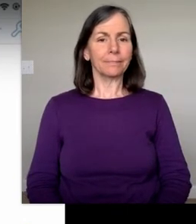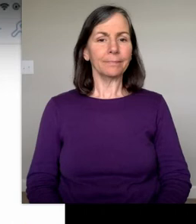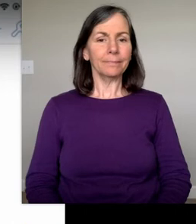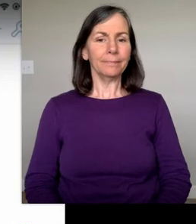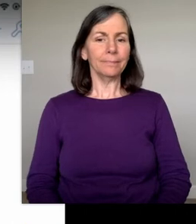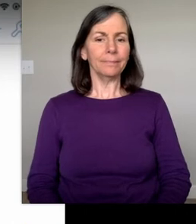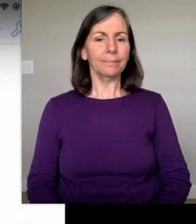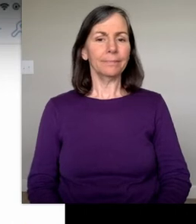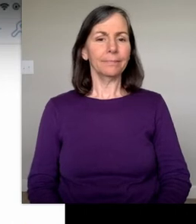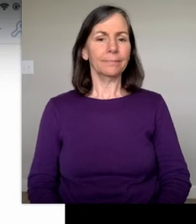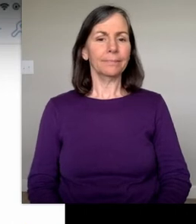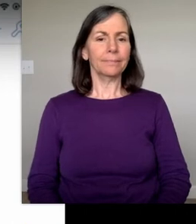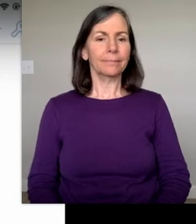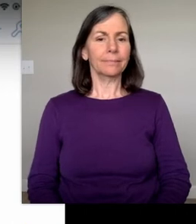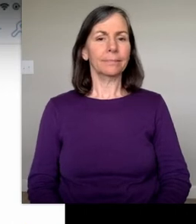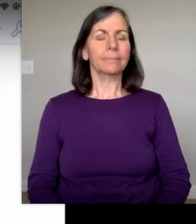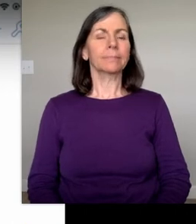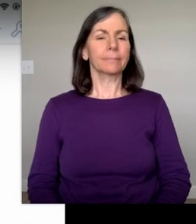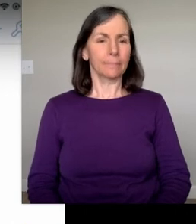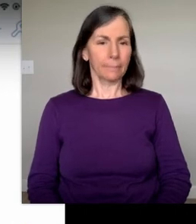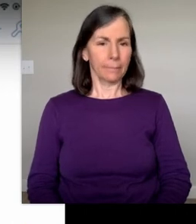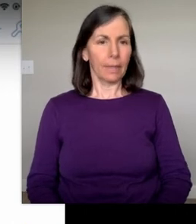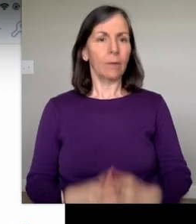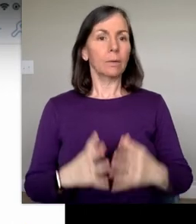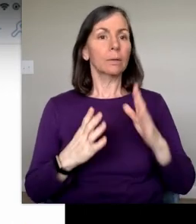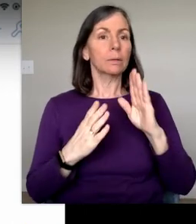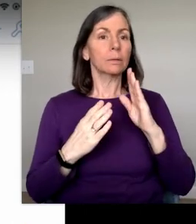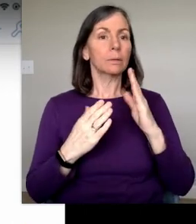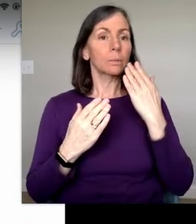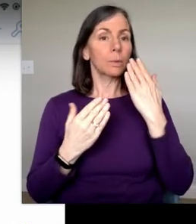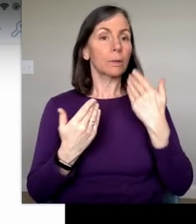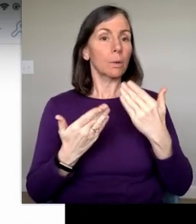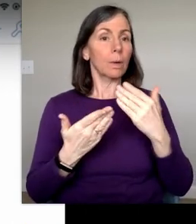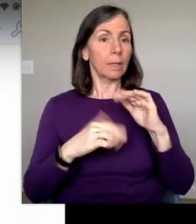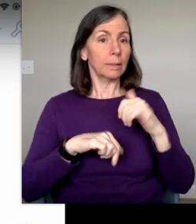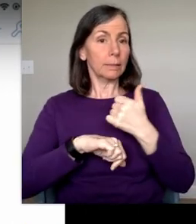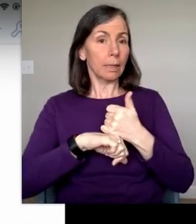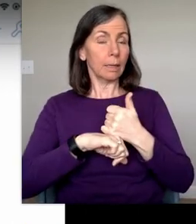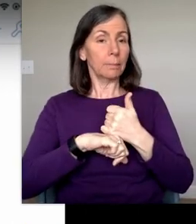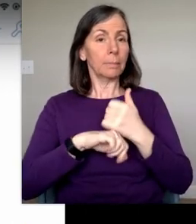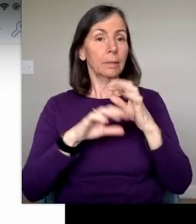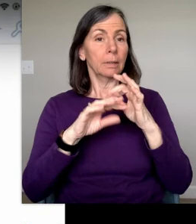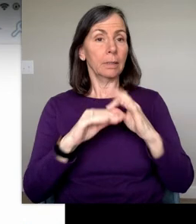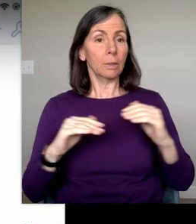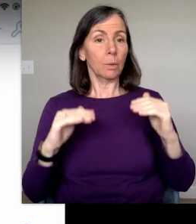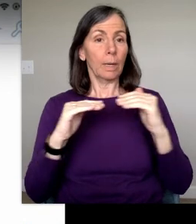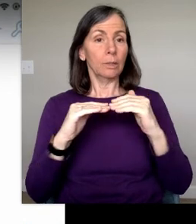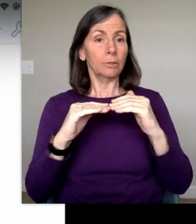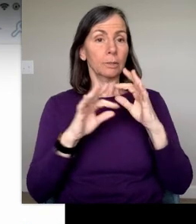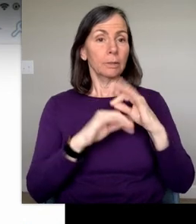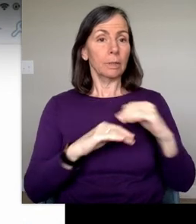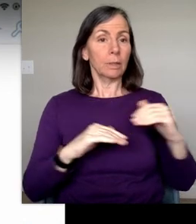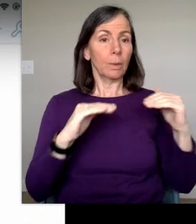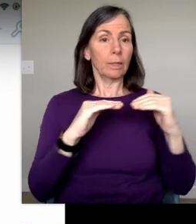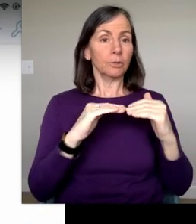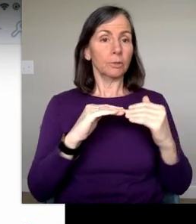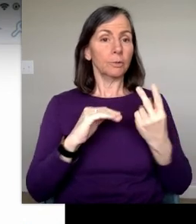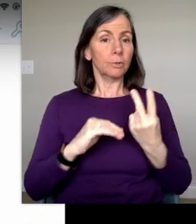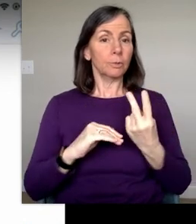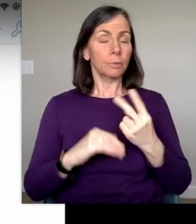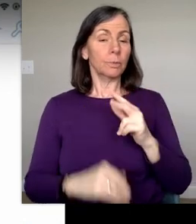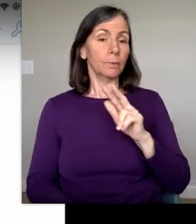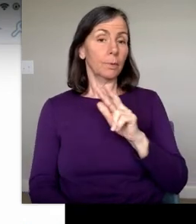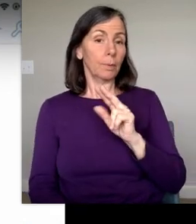So we're just going to separate it into two equations. 3n minus 2